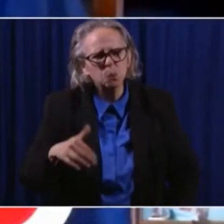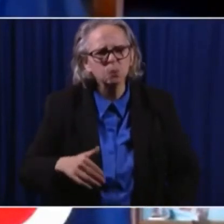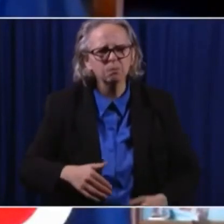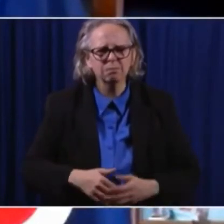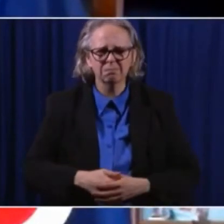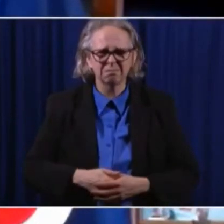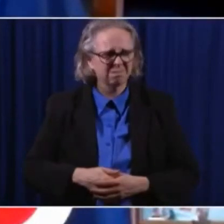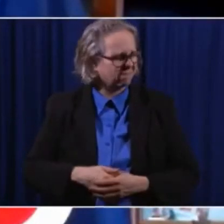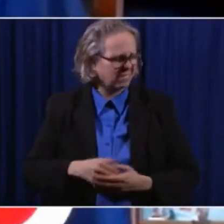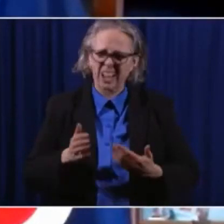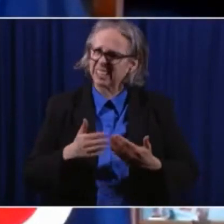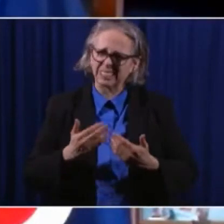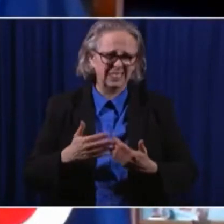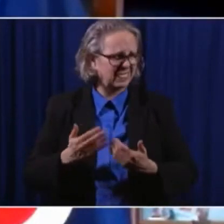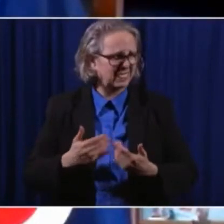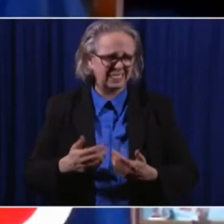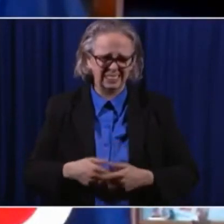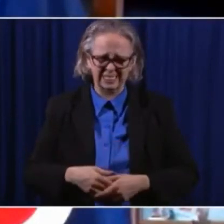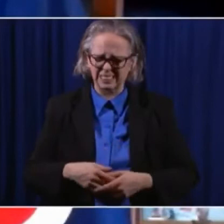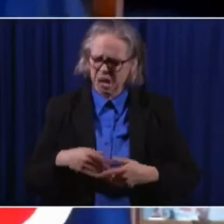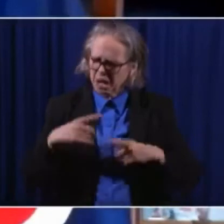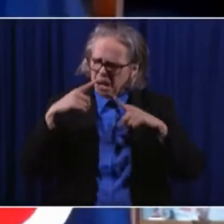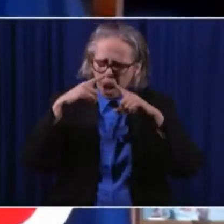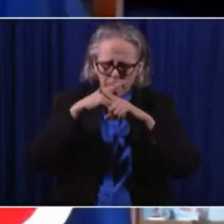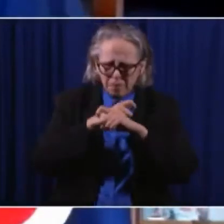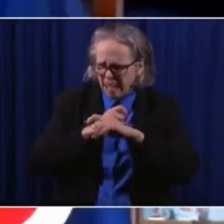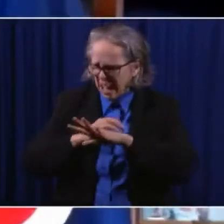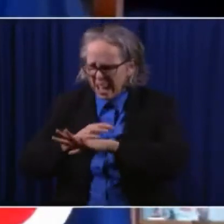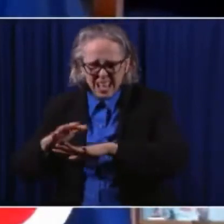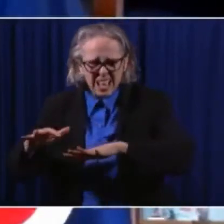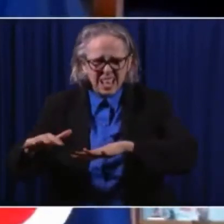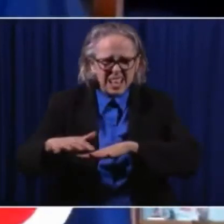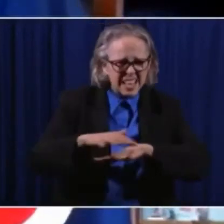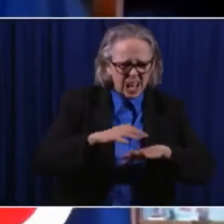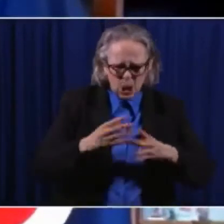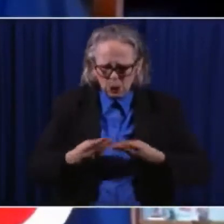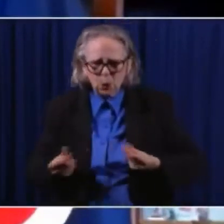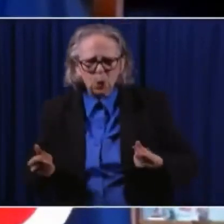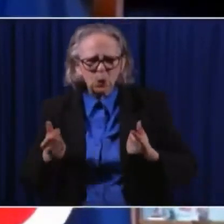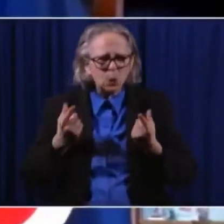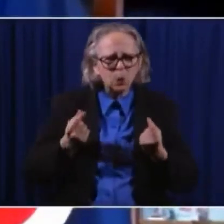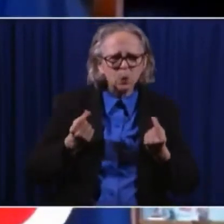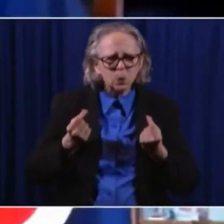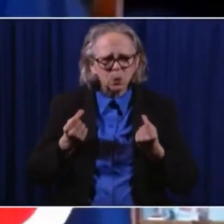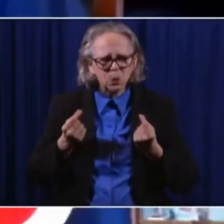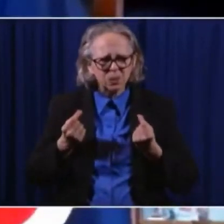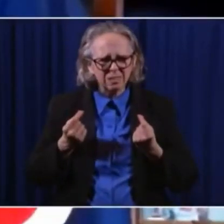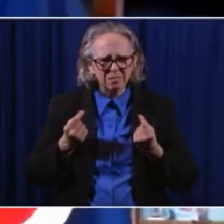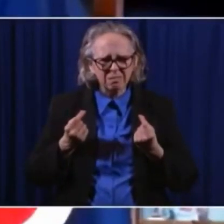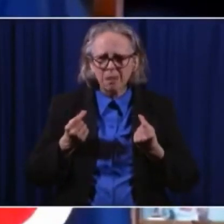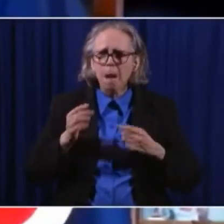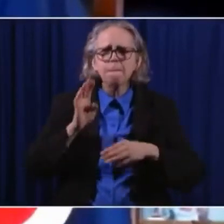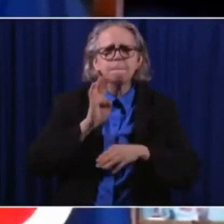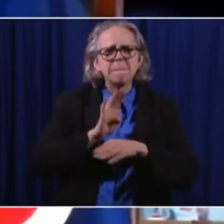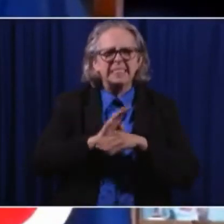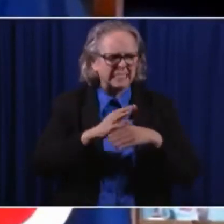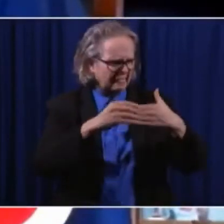to resolve. And of all of the options we discussed with business leaders, healthcare community